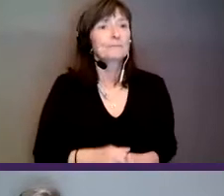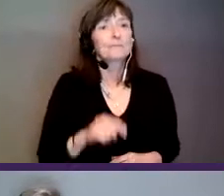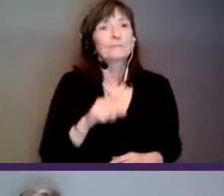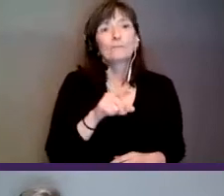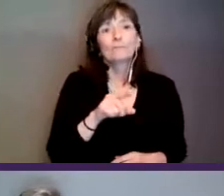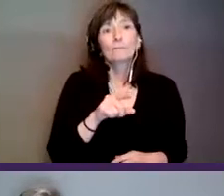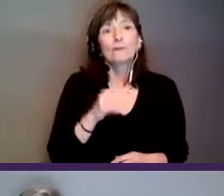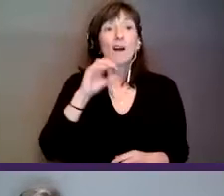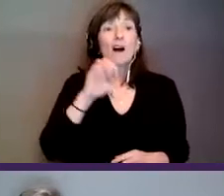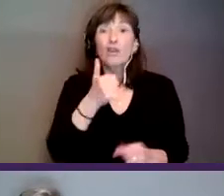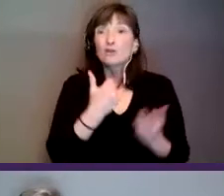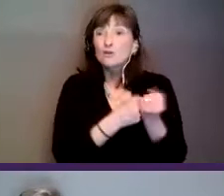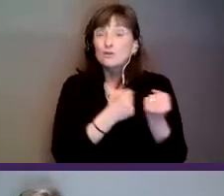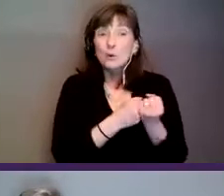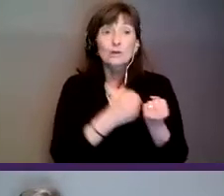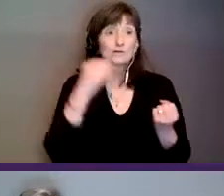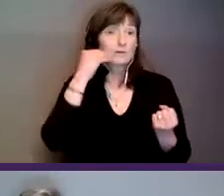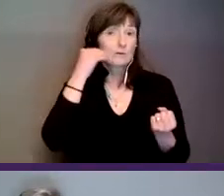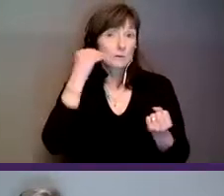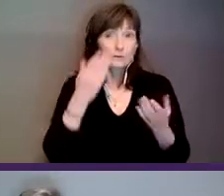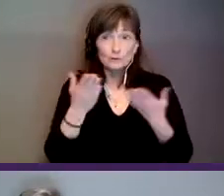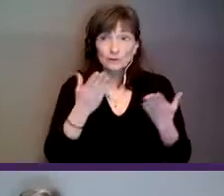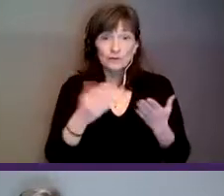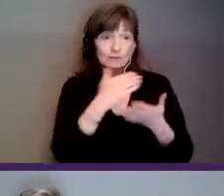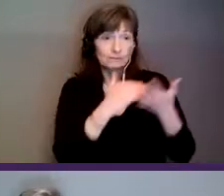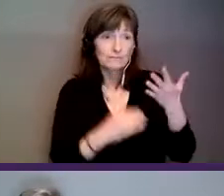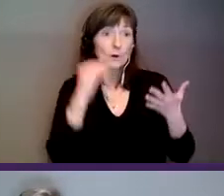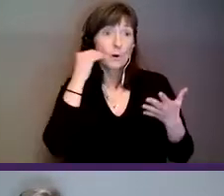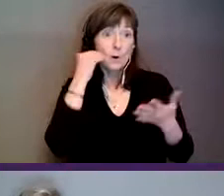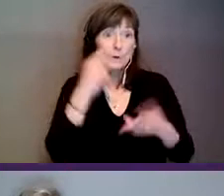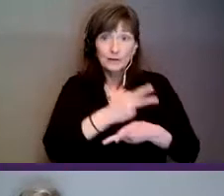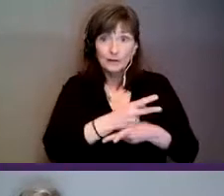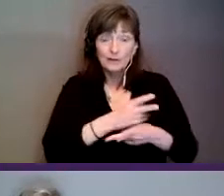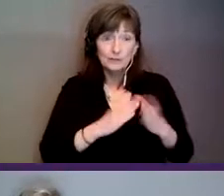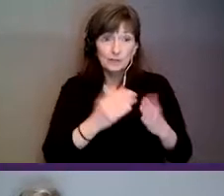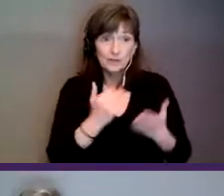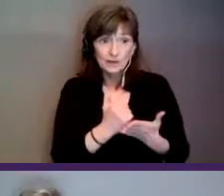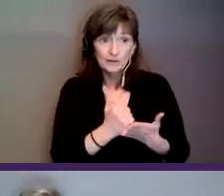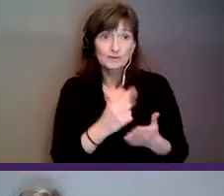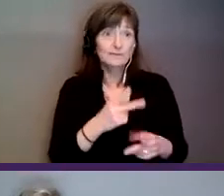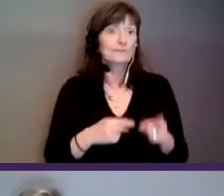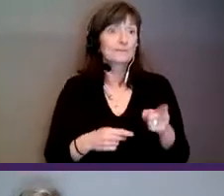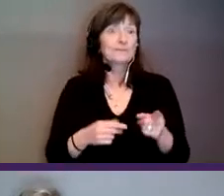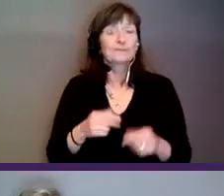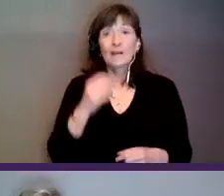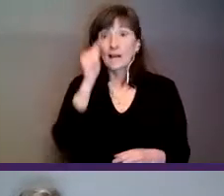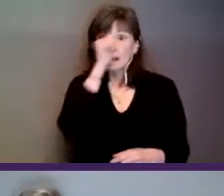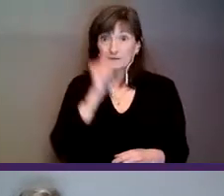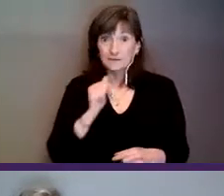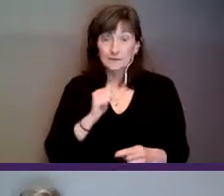and community care, which again is across Ontario for people to connect for home support services. The Alzheimer's